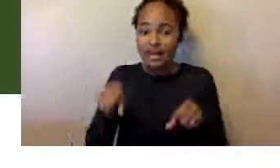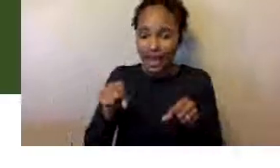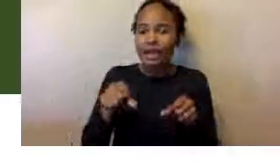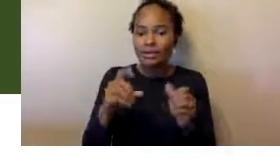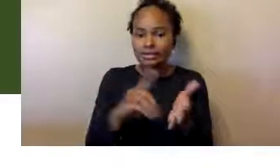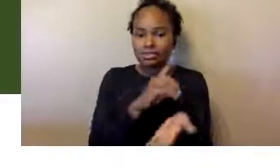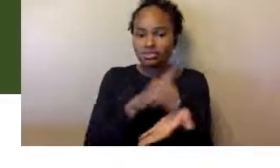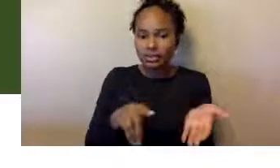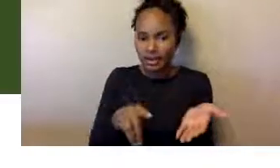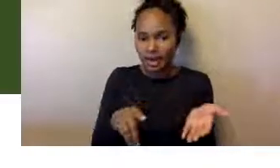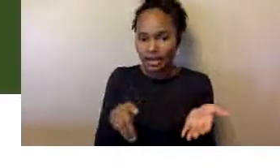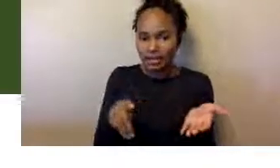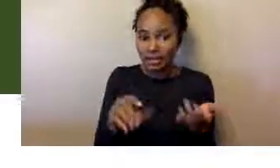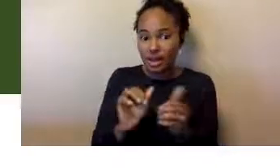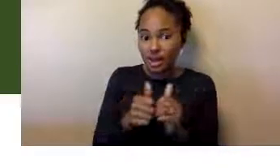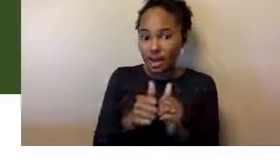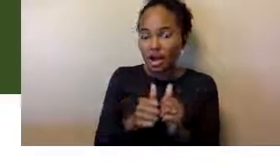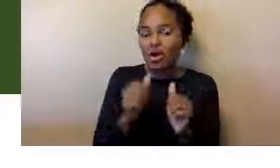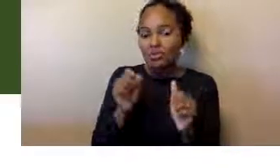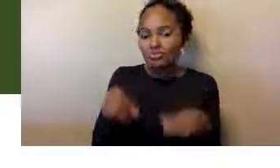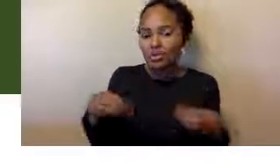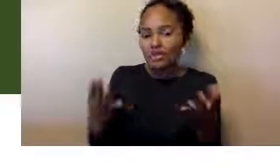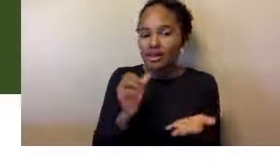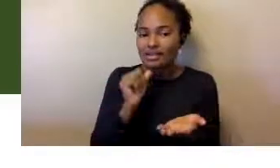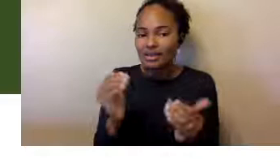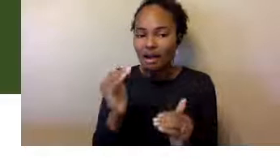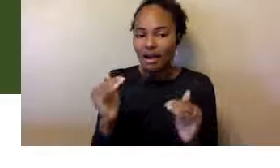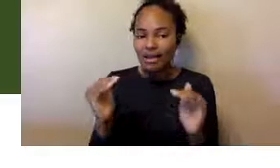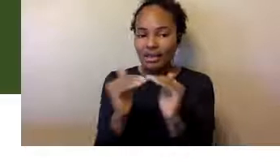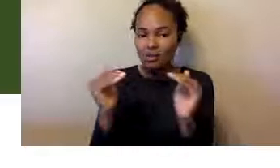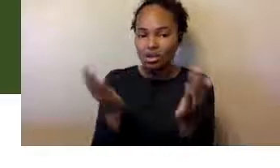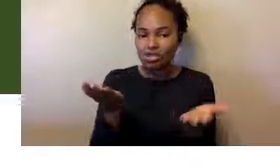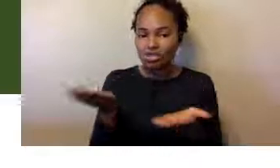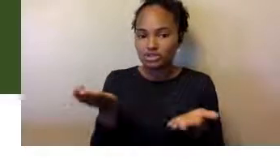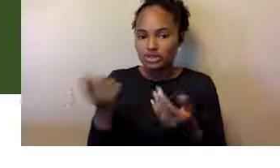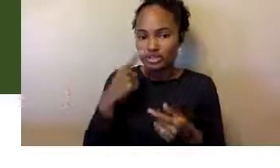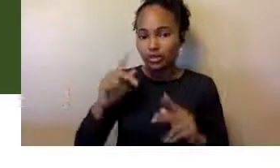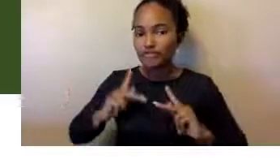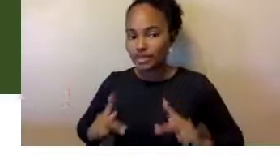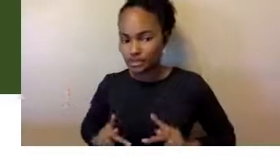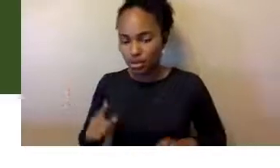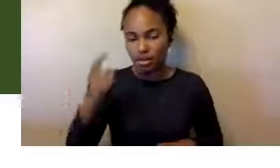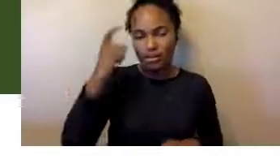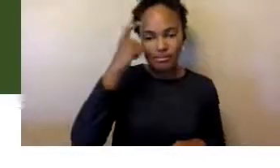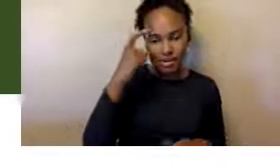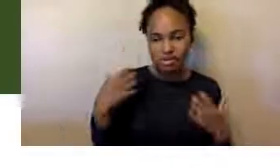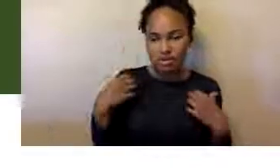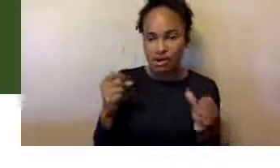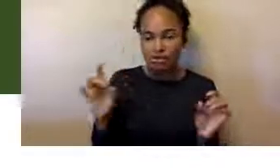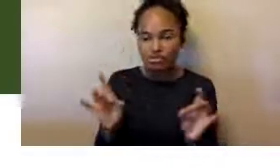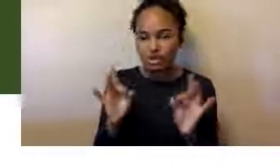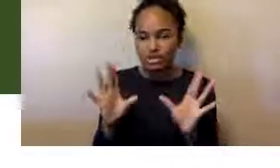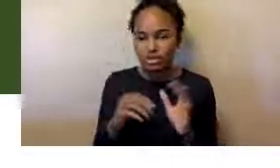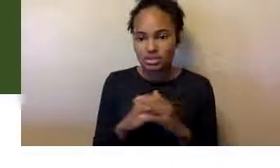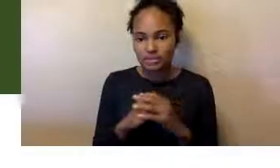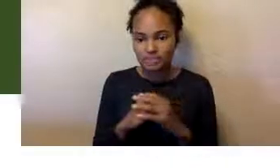the effect of discrimination is there. People in a physical and mental health crisis receive